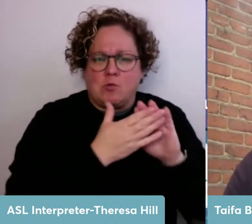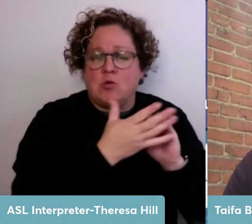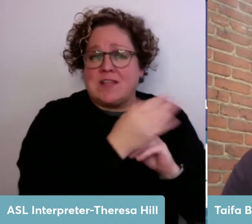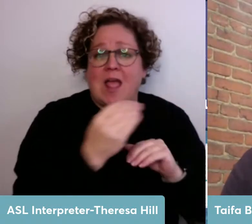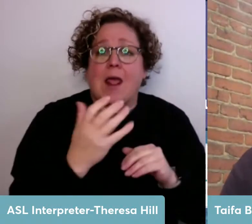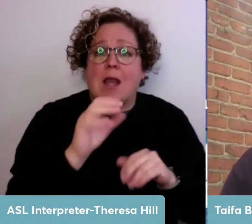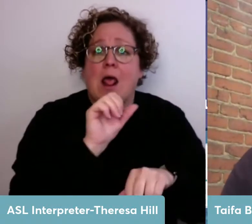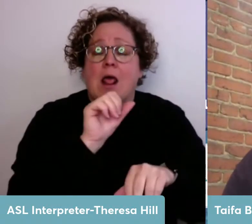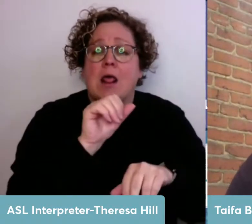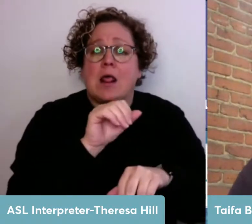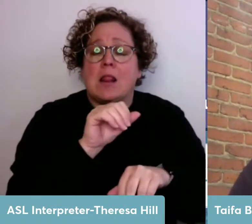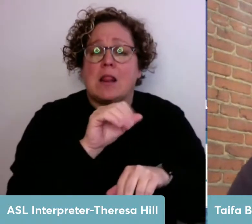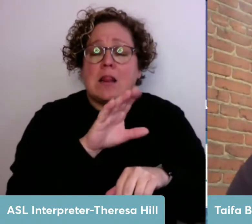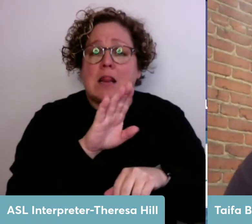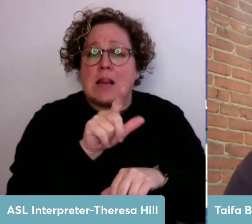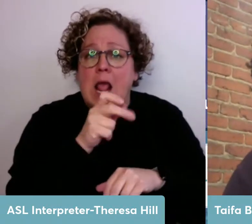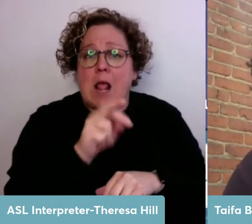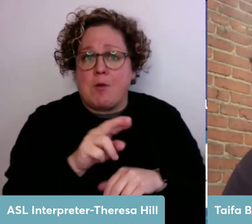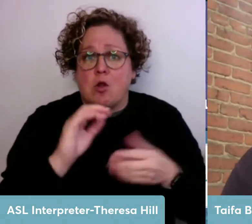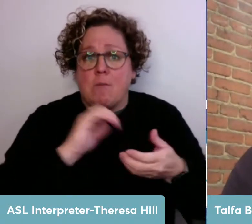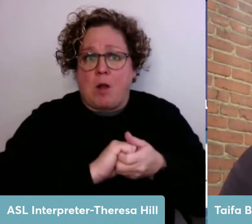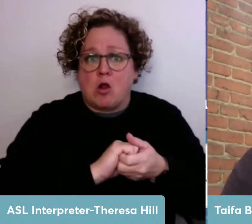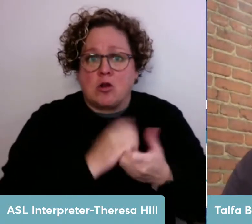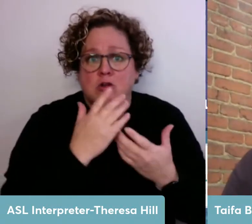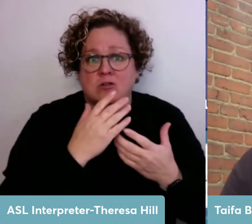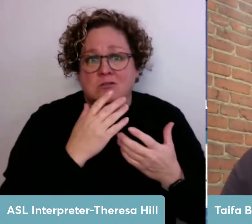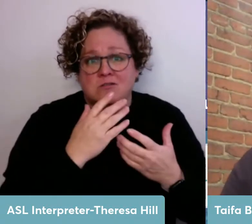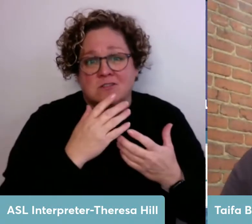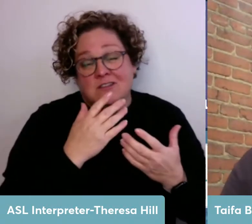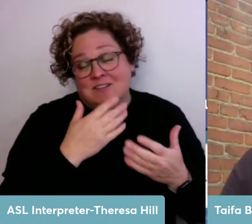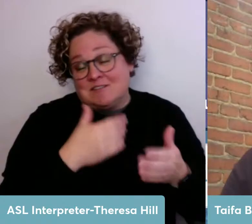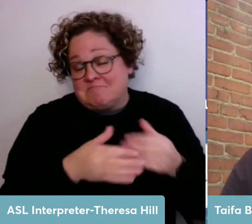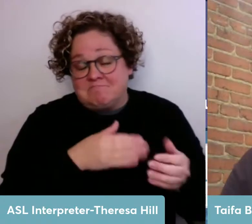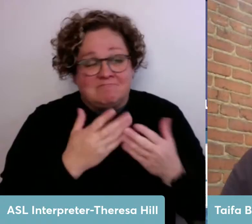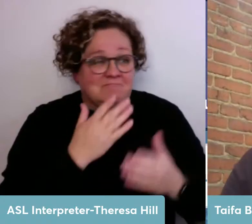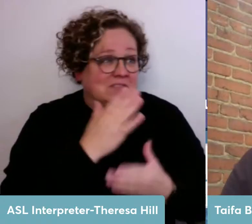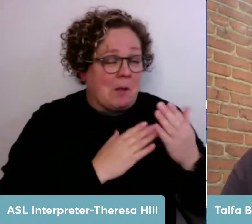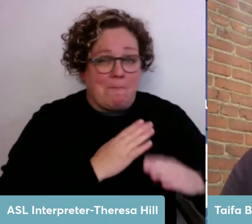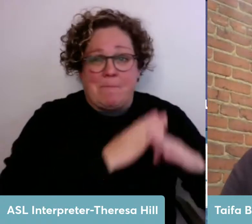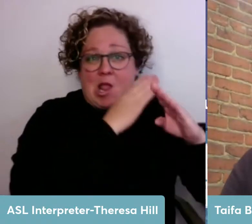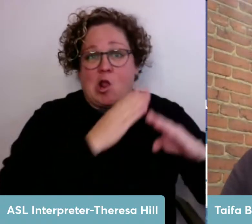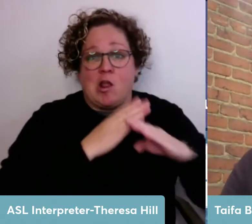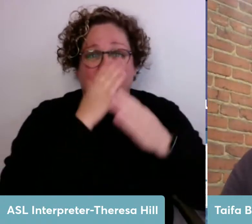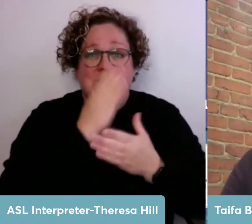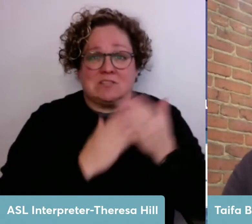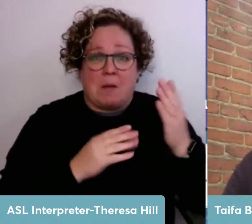overwhelming numbers despite the barriers some policymakers continually